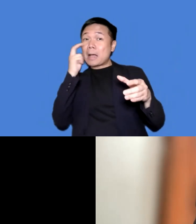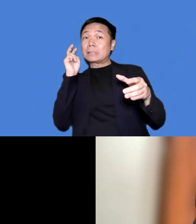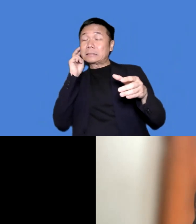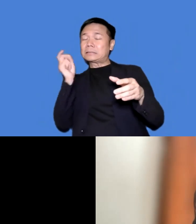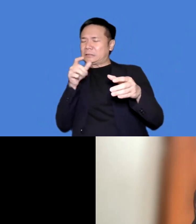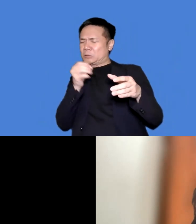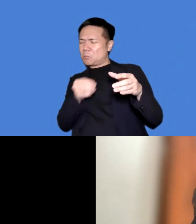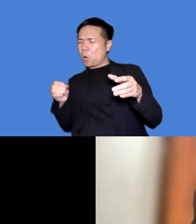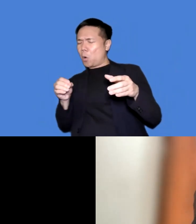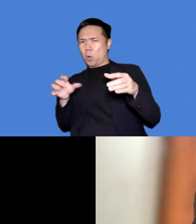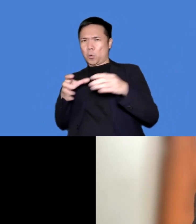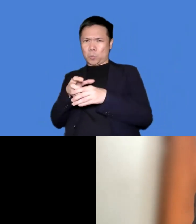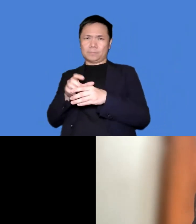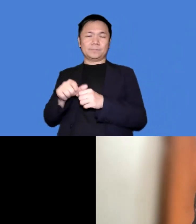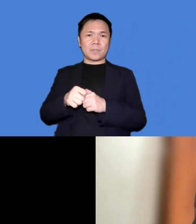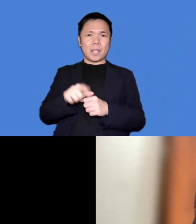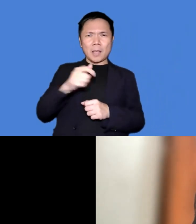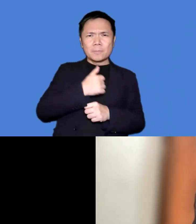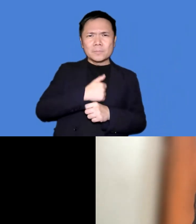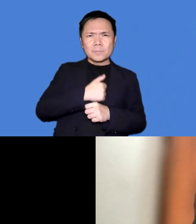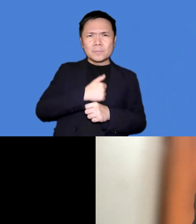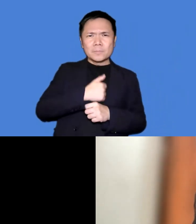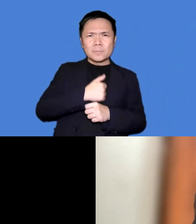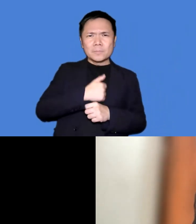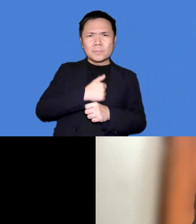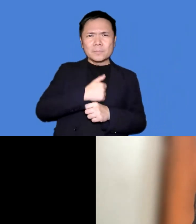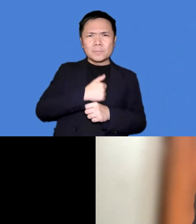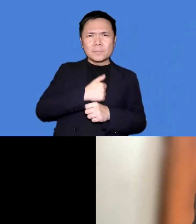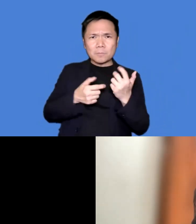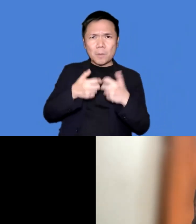Sorry, we're just having some technical difficulty.